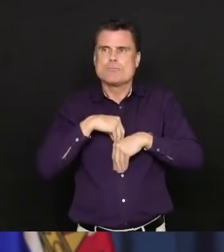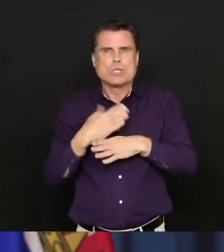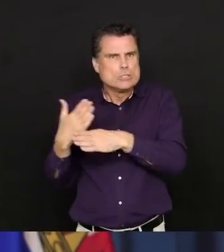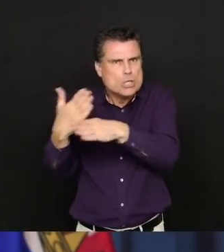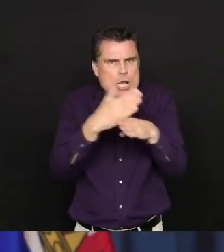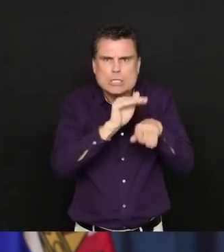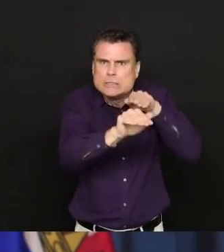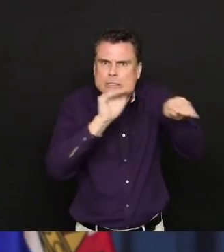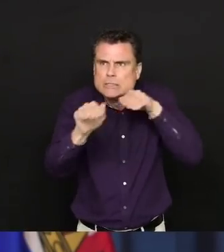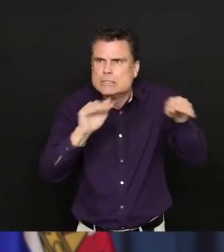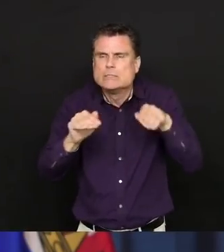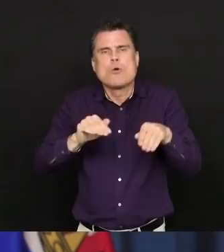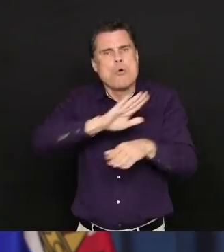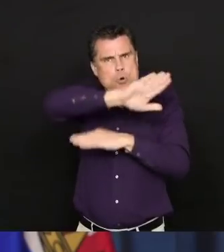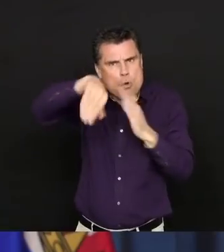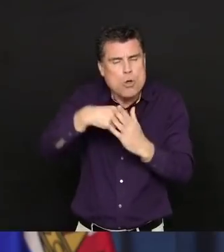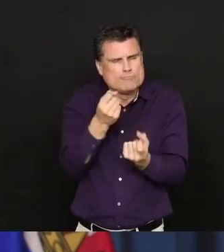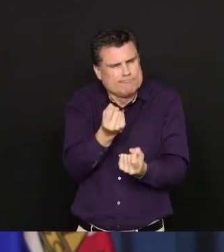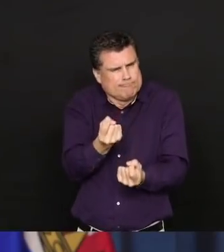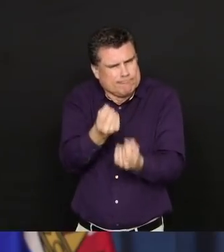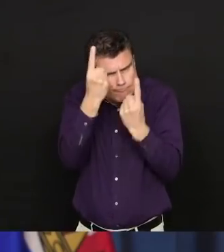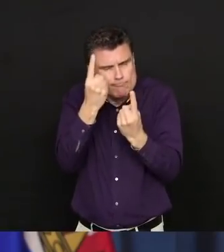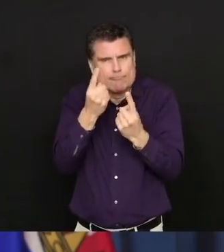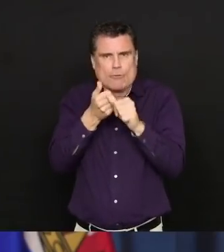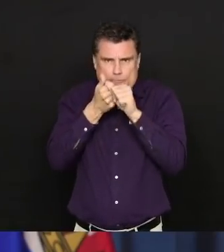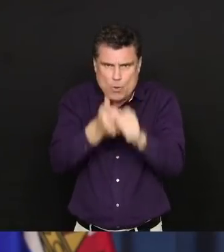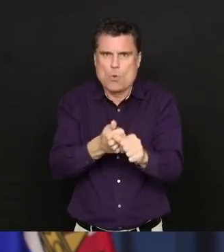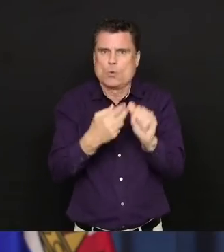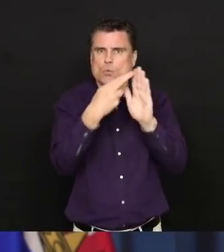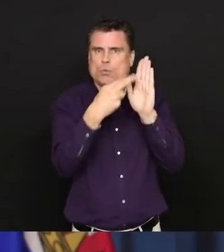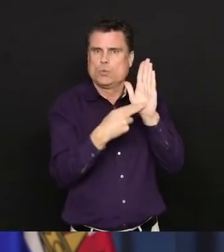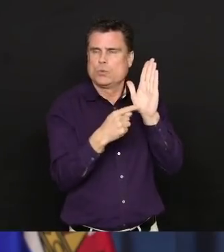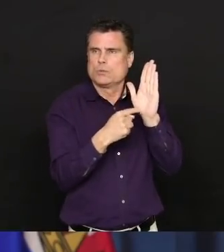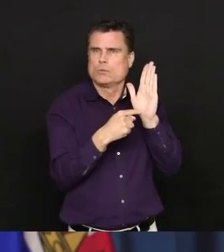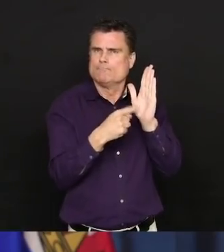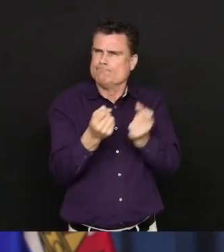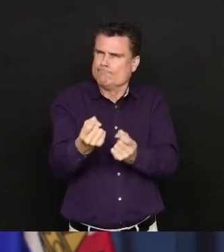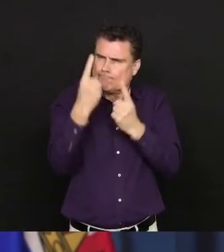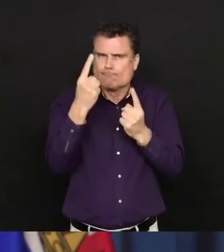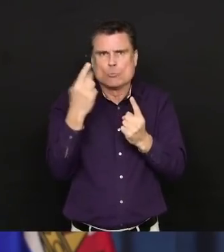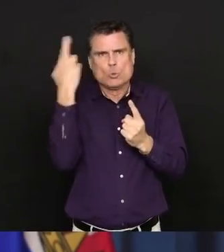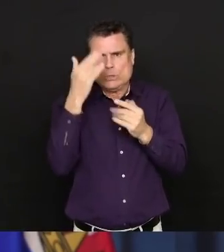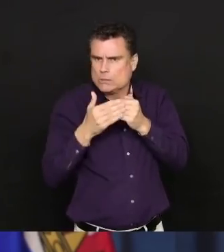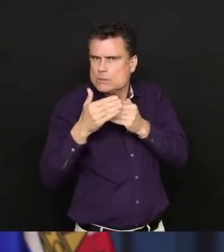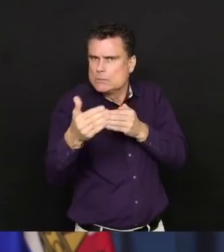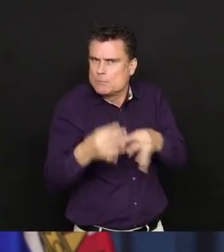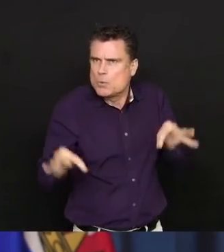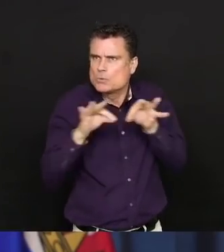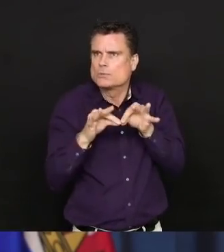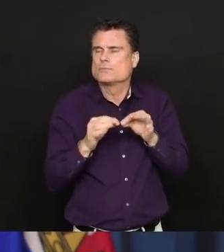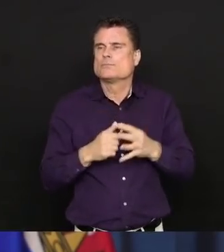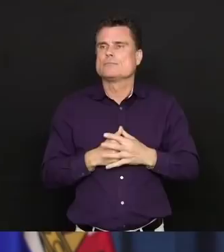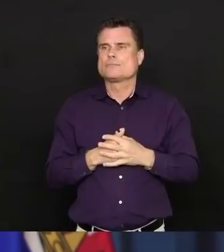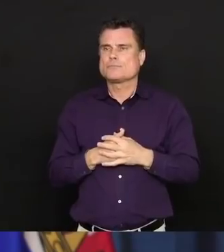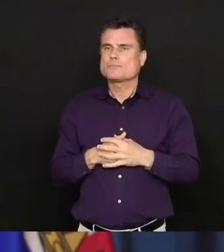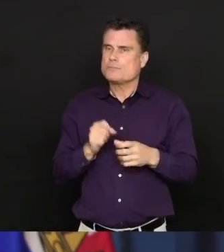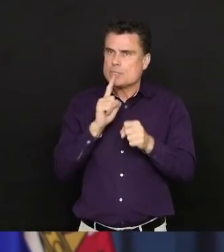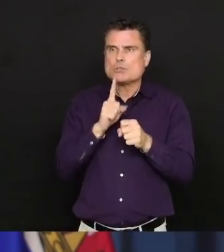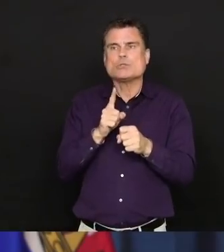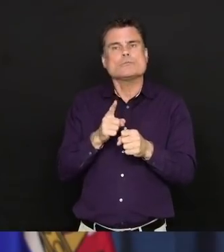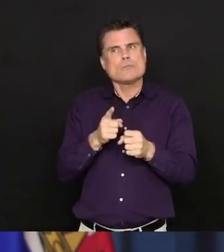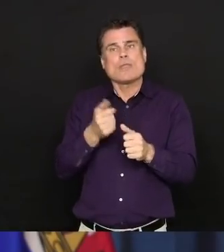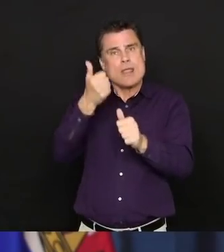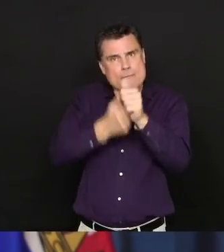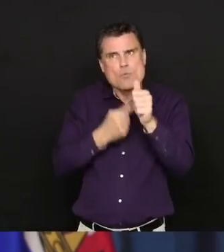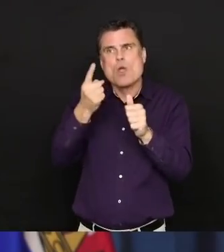for the measures that have been taken, the orders of Dr. Henry and the advice of Dr. Henry has put forward and so many others